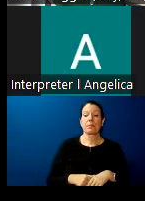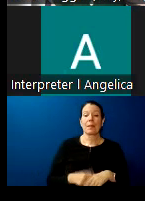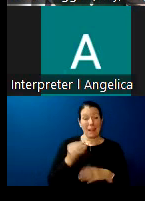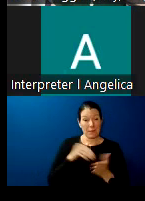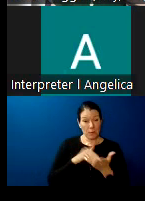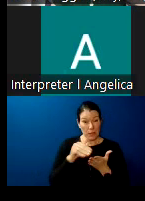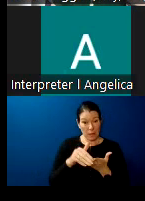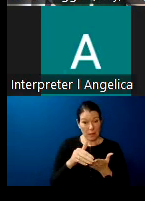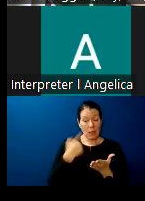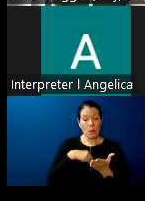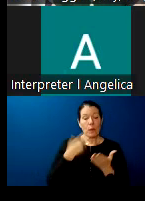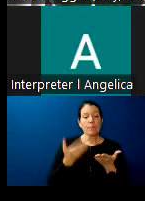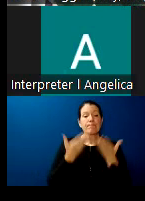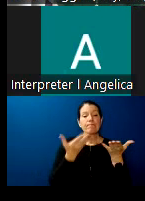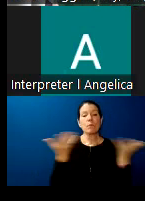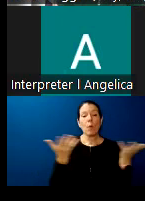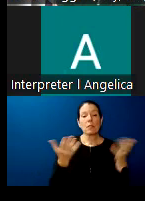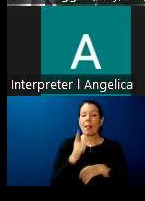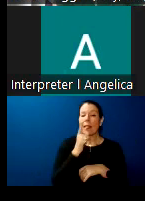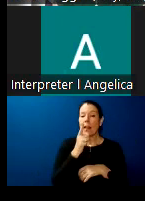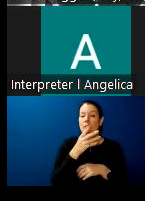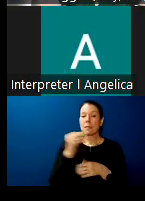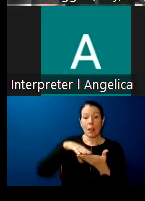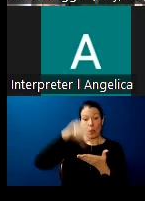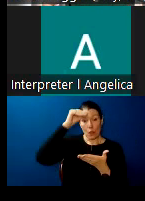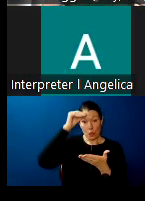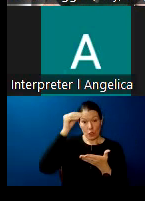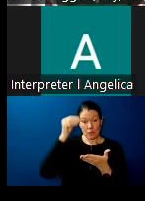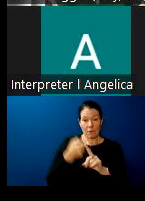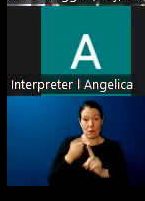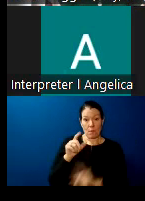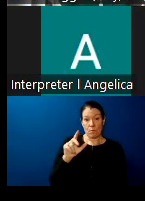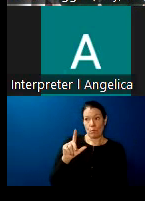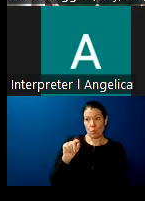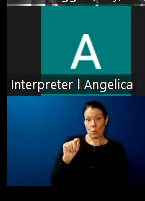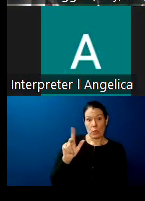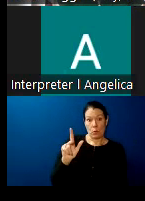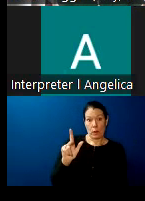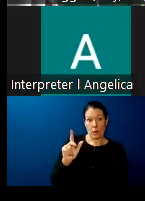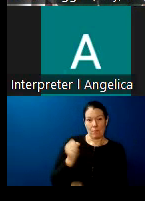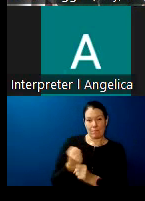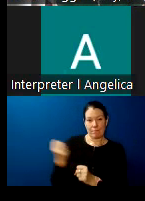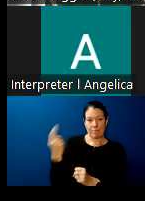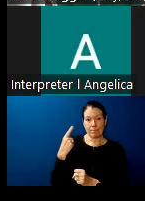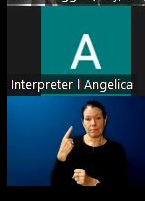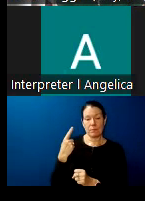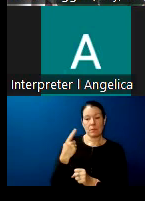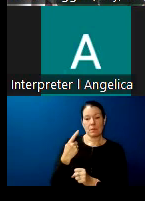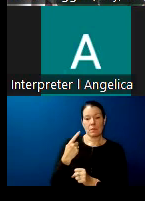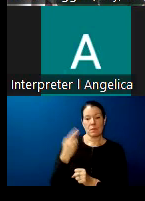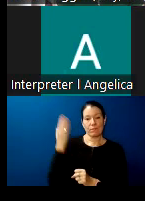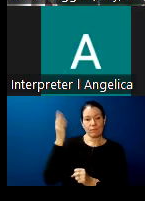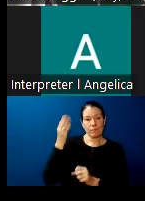we recommend our Lunch and Learn series from 2023. So this is only a year old. This was conducted by one of our sexual